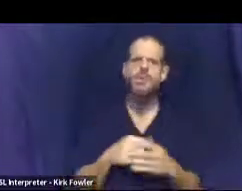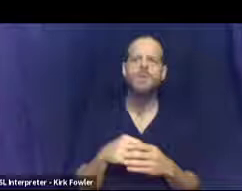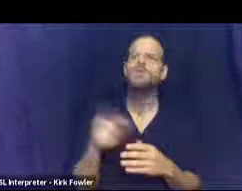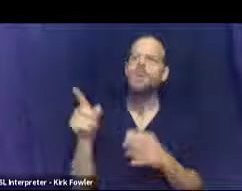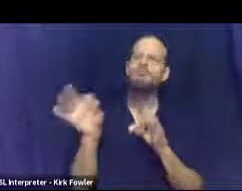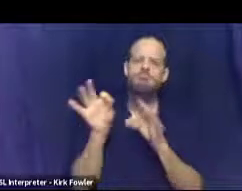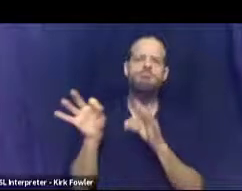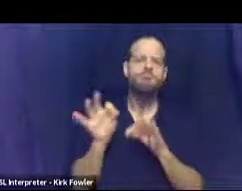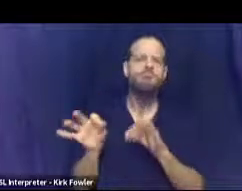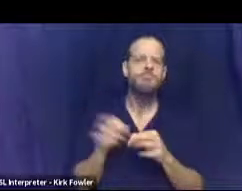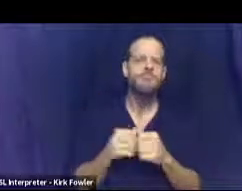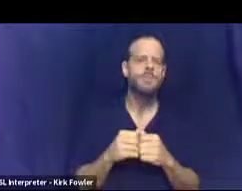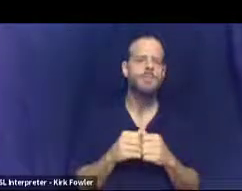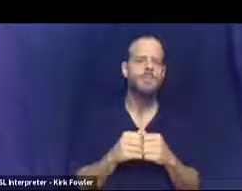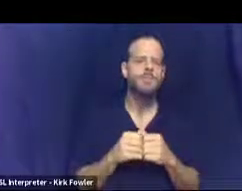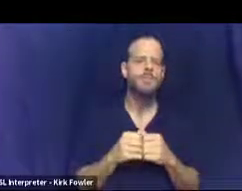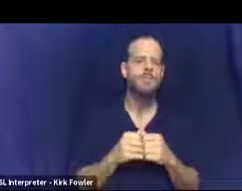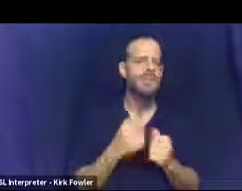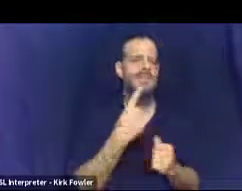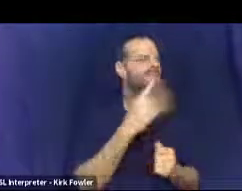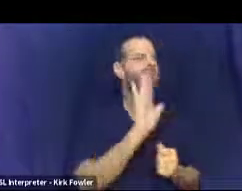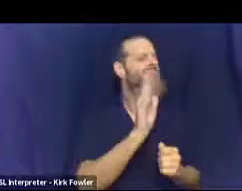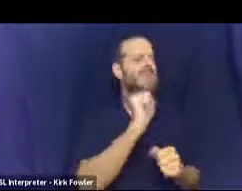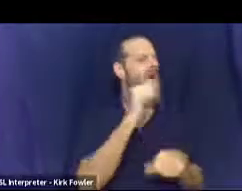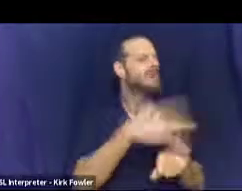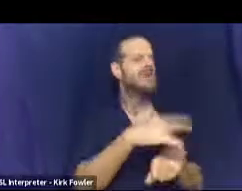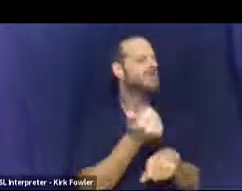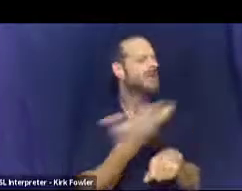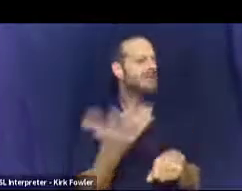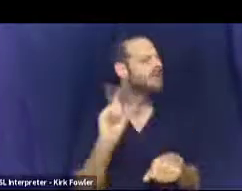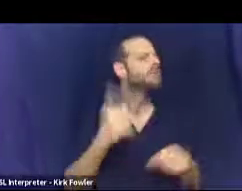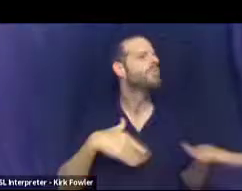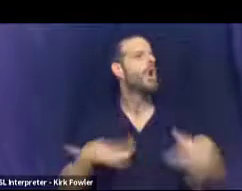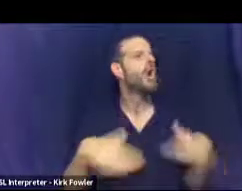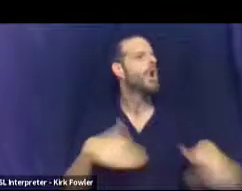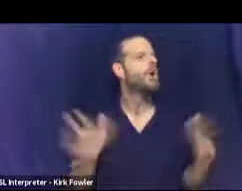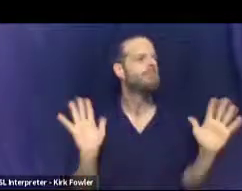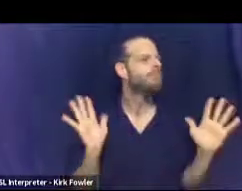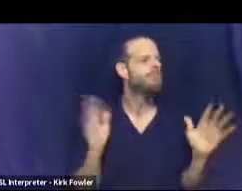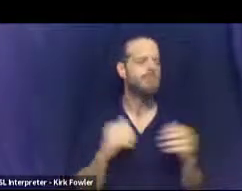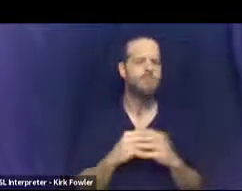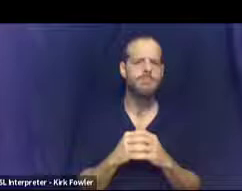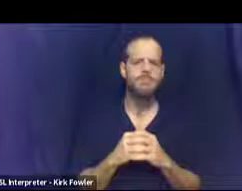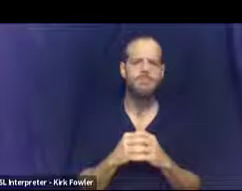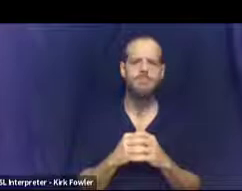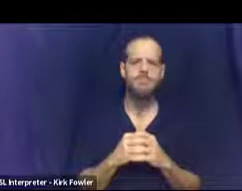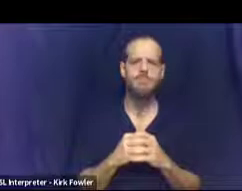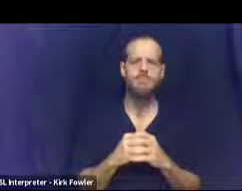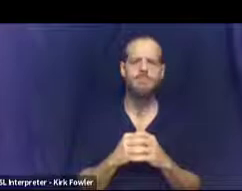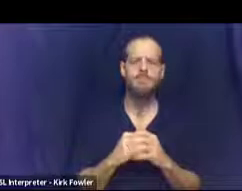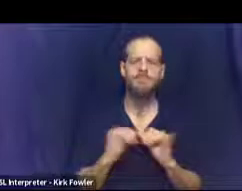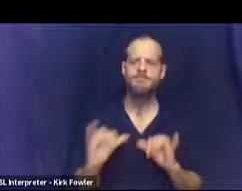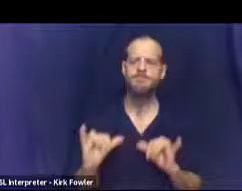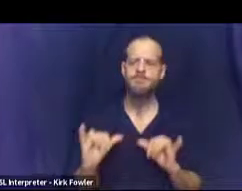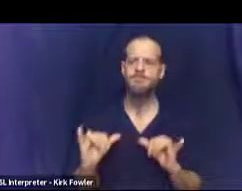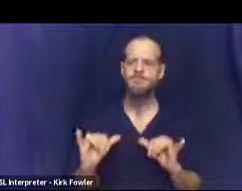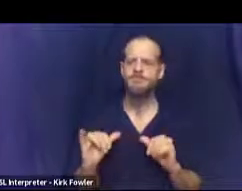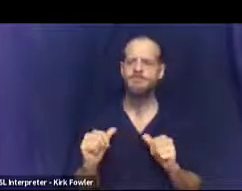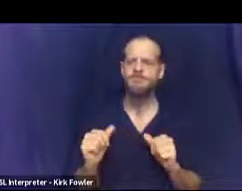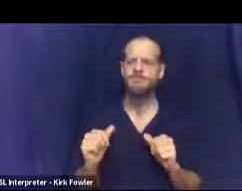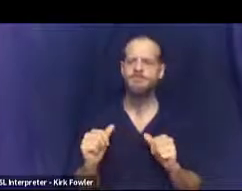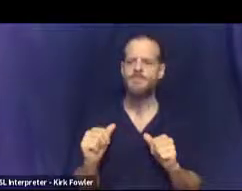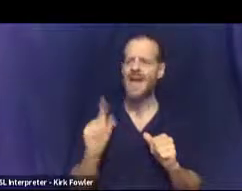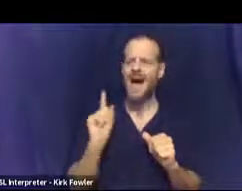And he said, well, doesn't touch anything. He just walks. And I said, well, I can't really put sidewalk on the calendar